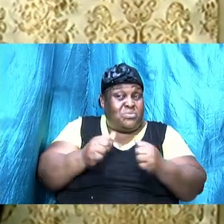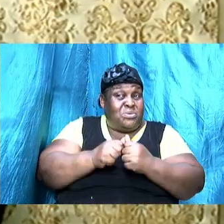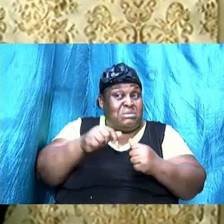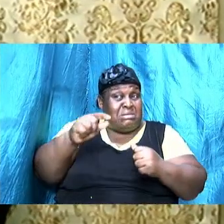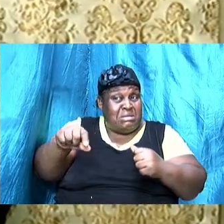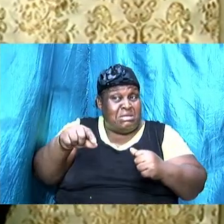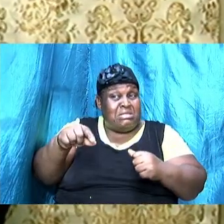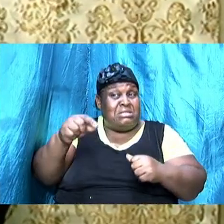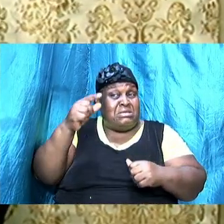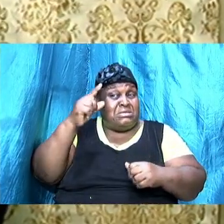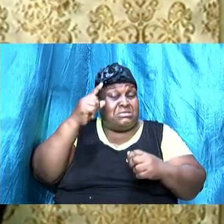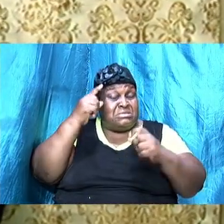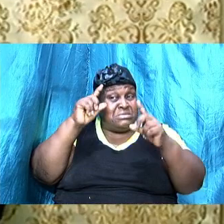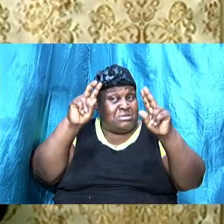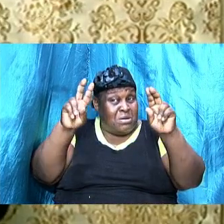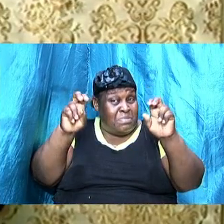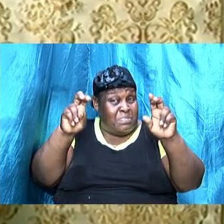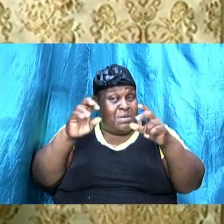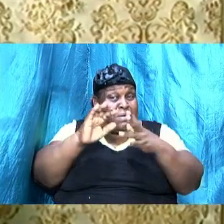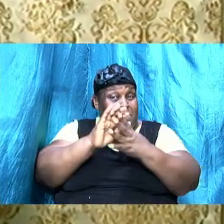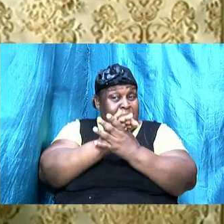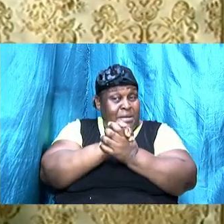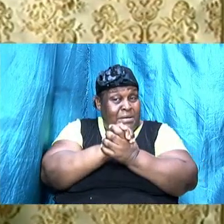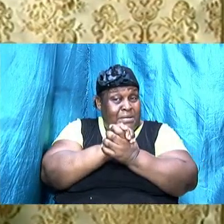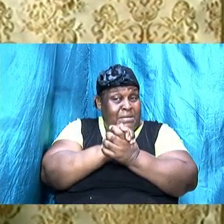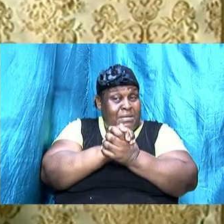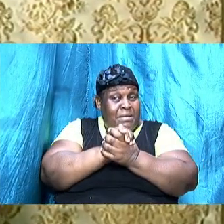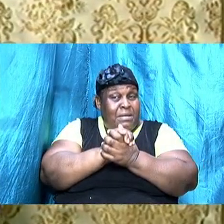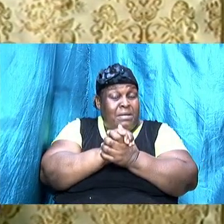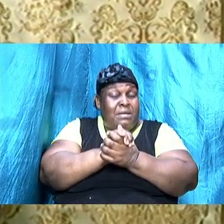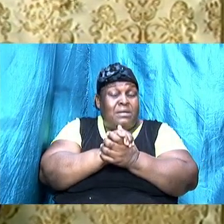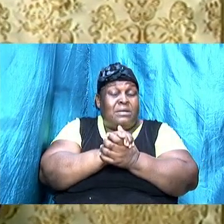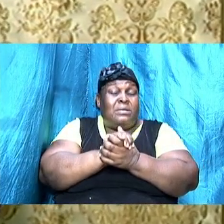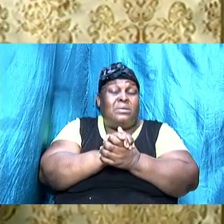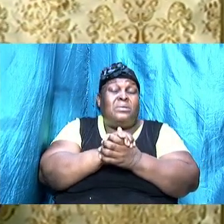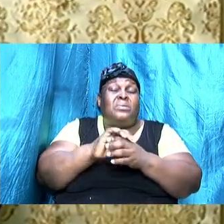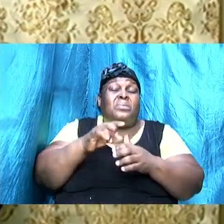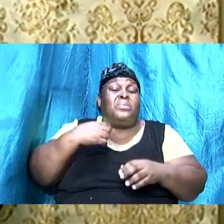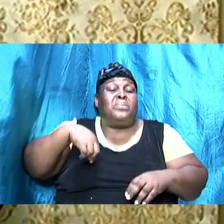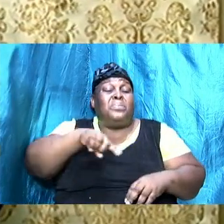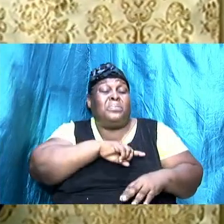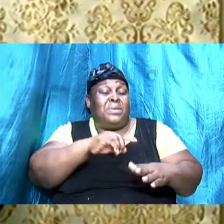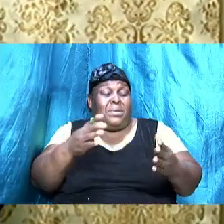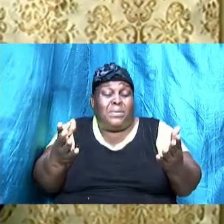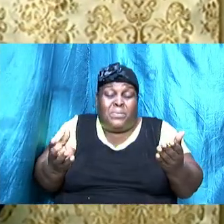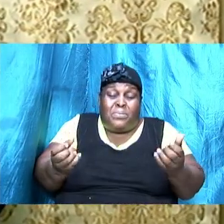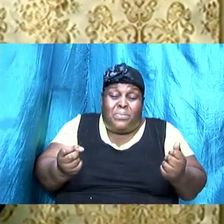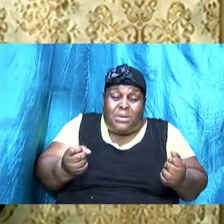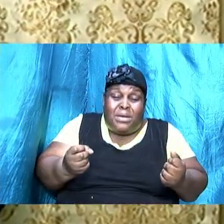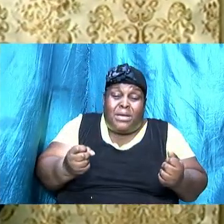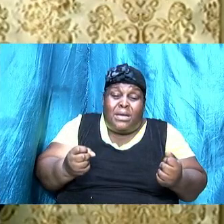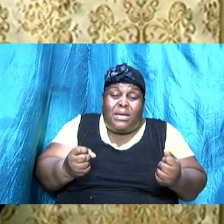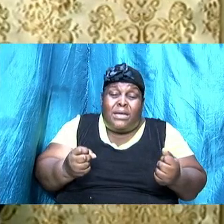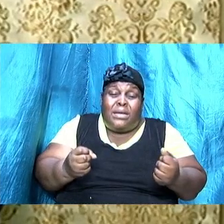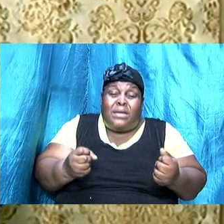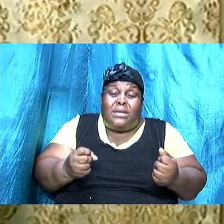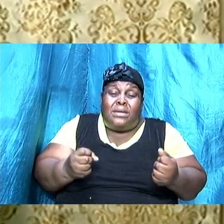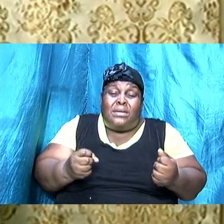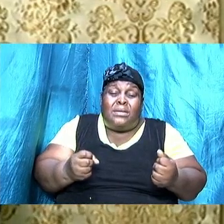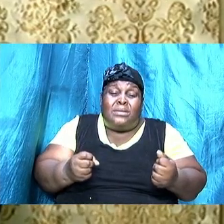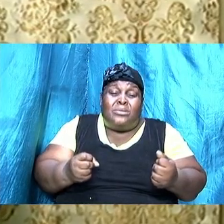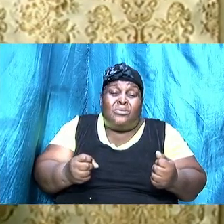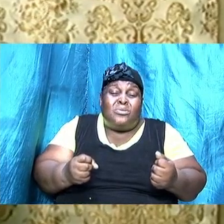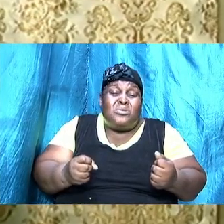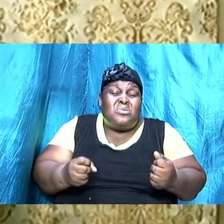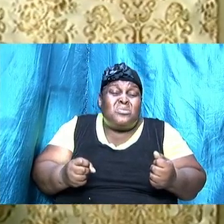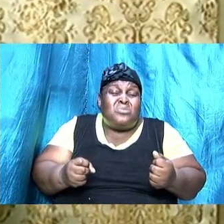and the issues to you, but we present it with scriptures, and we want to get the feedback of